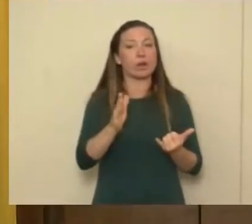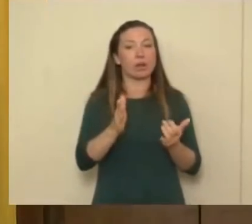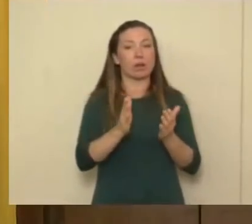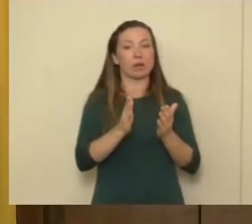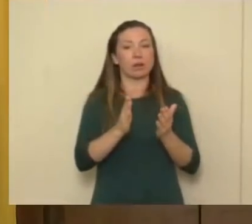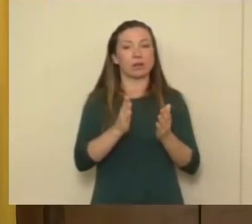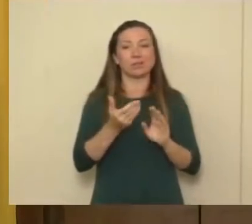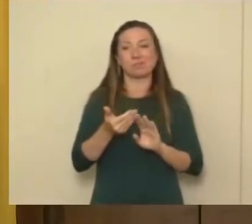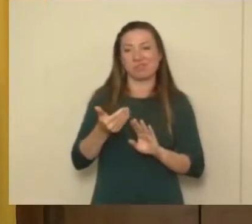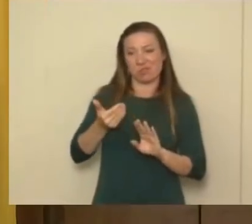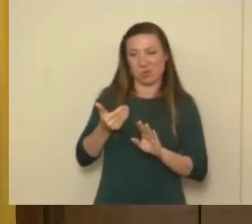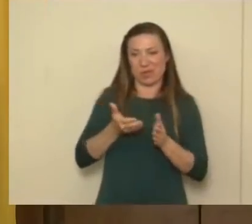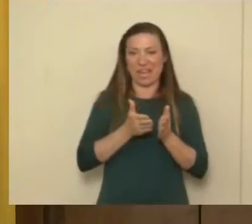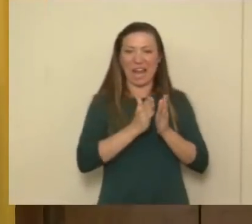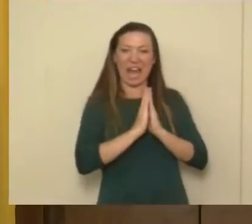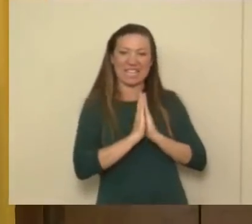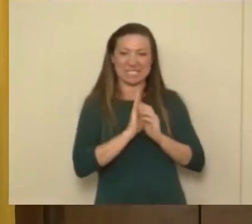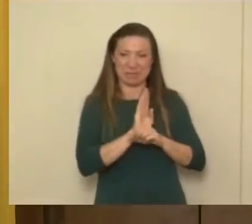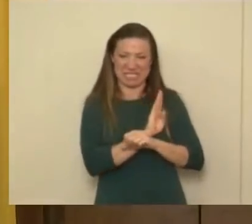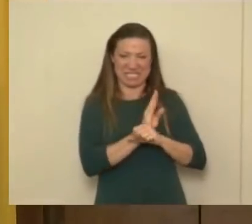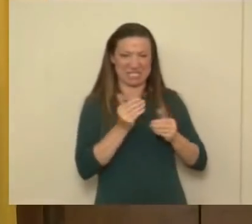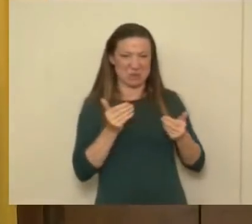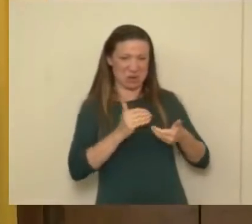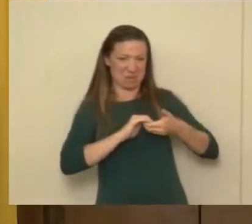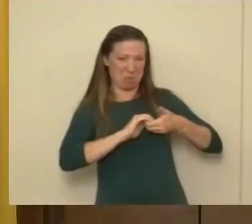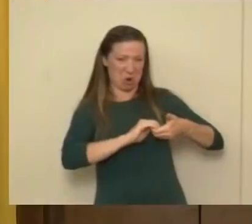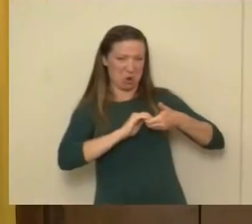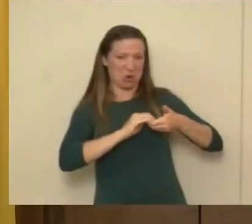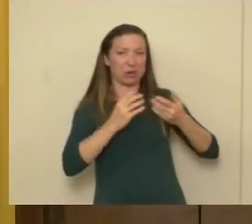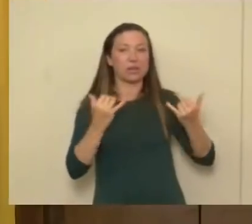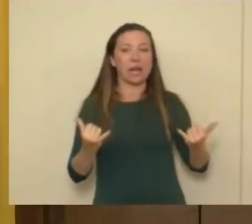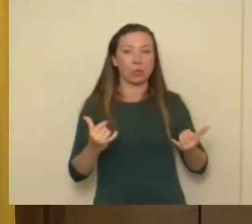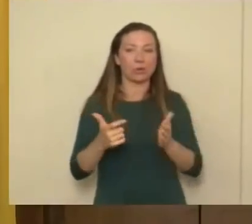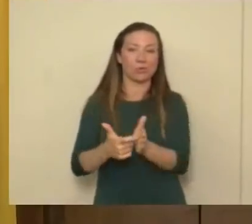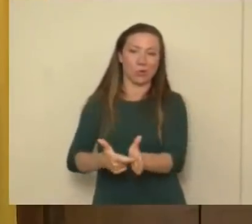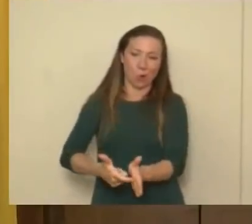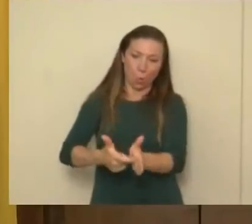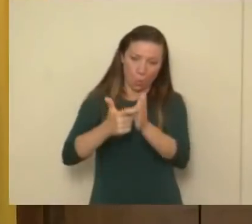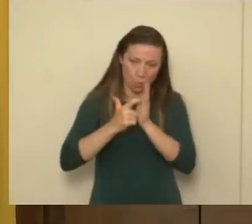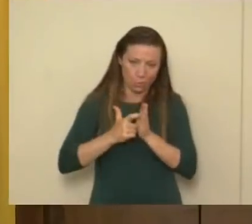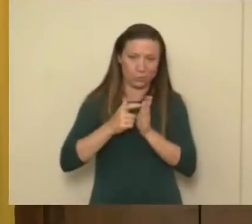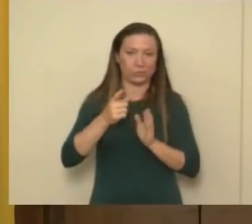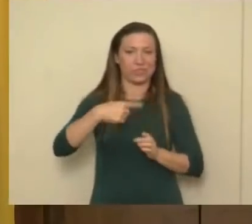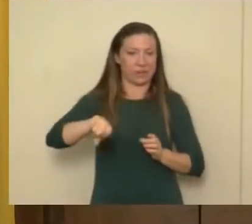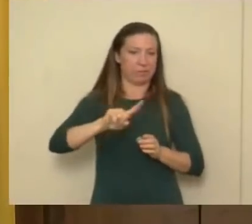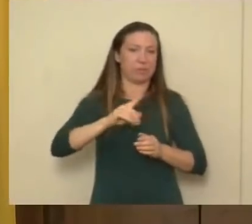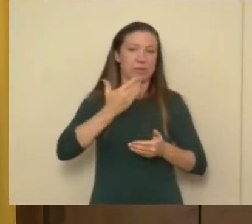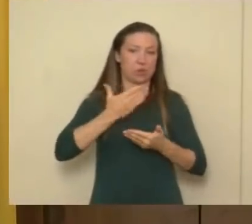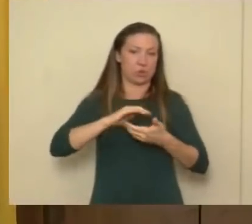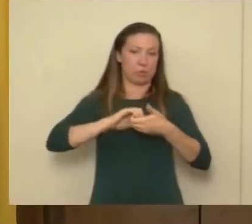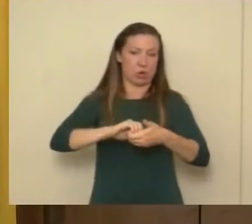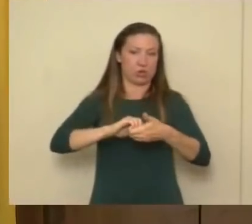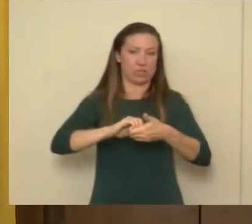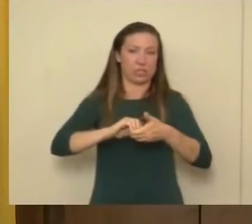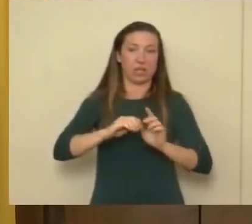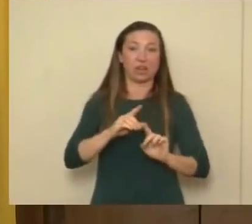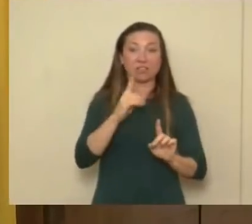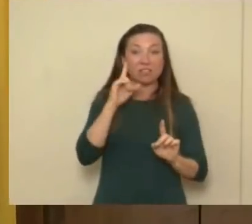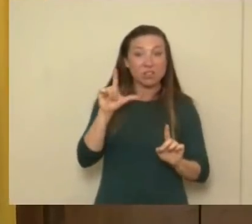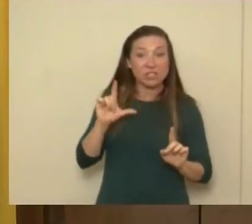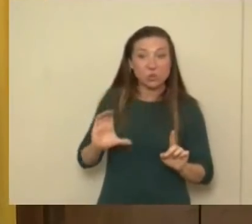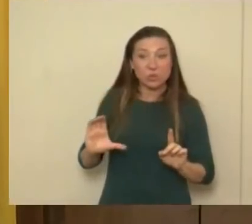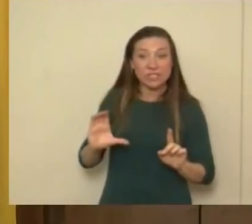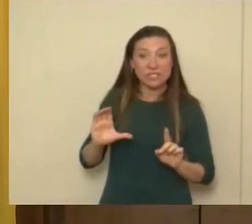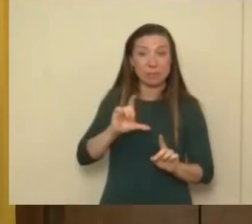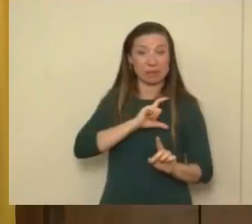from asking them to good partners to mandating that they're good partners. And as for the Las Cruces police, the same thing. We